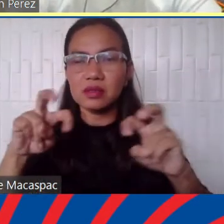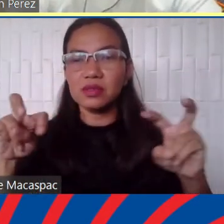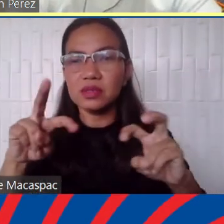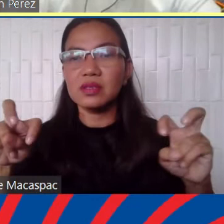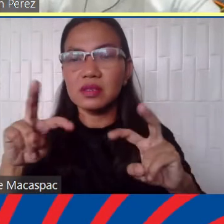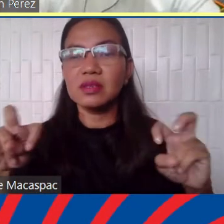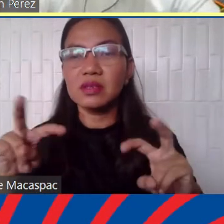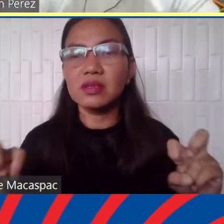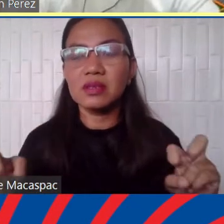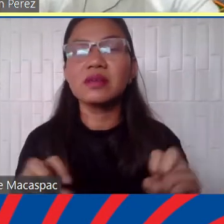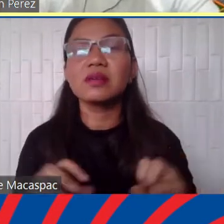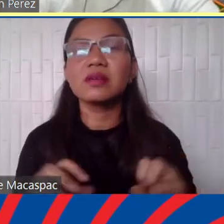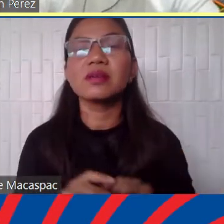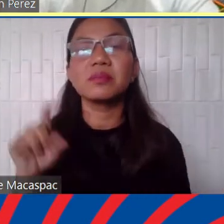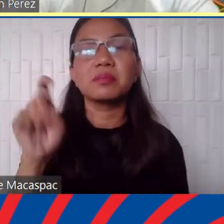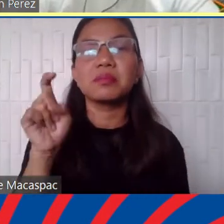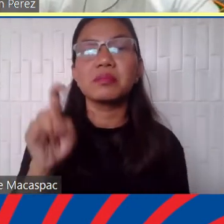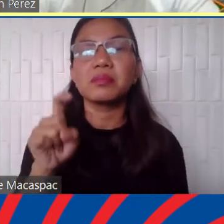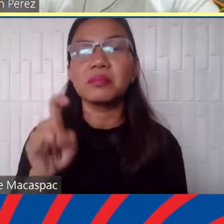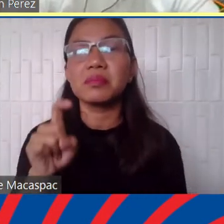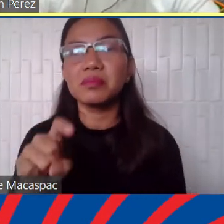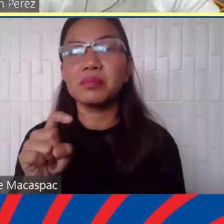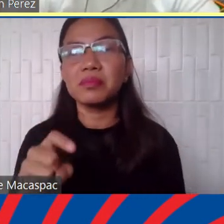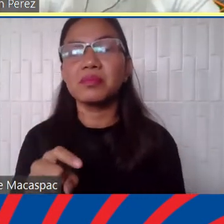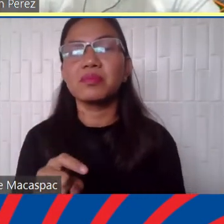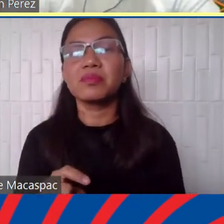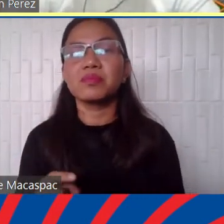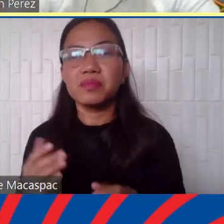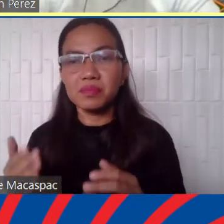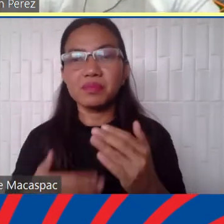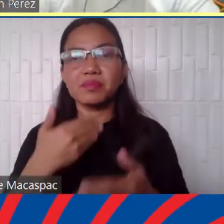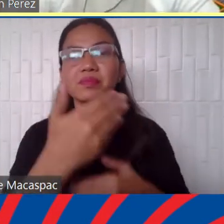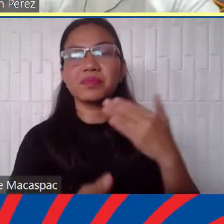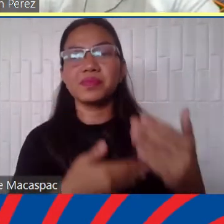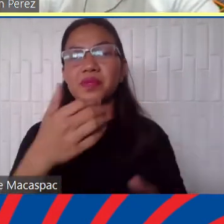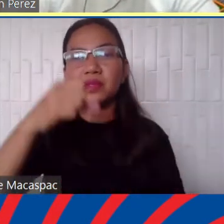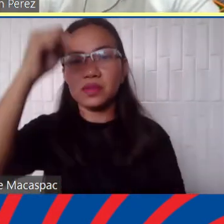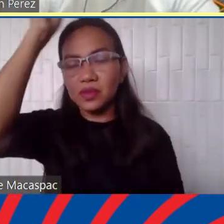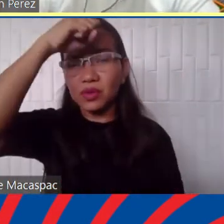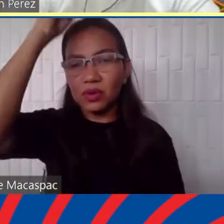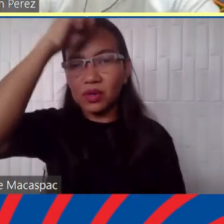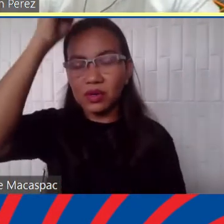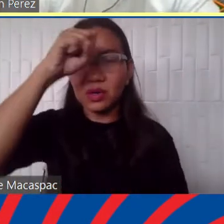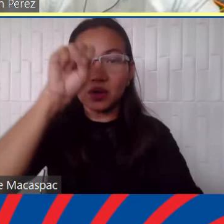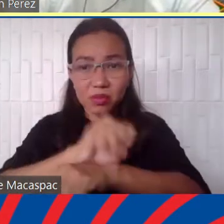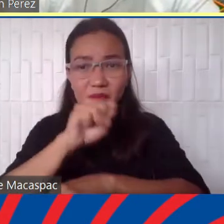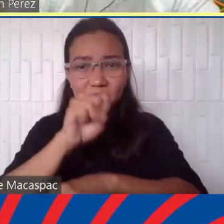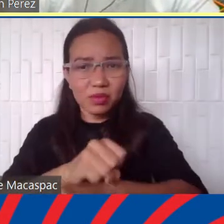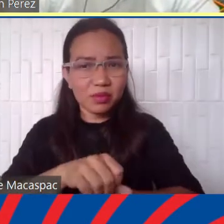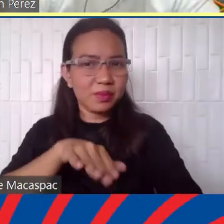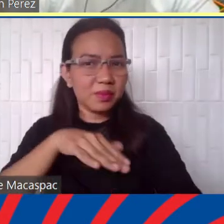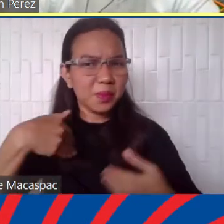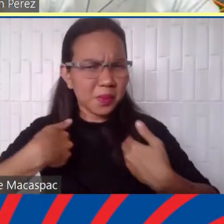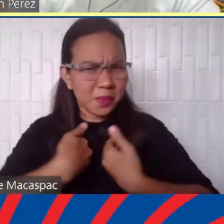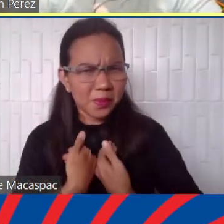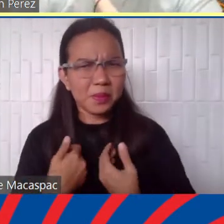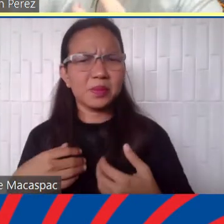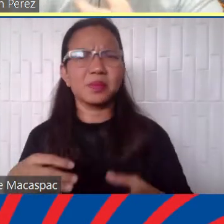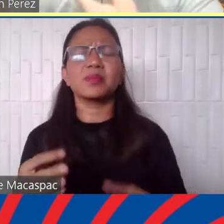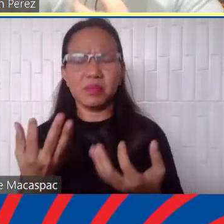And it should count towards your scholarly work, because data is very